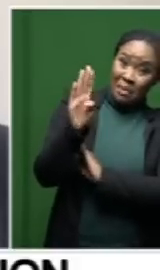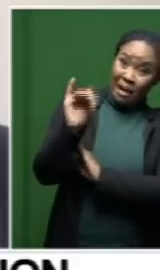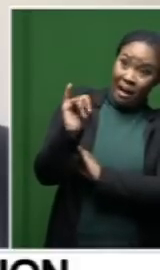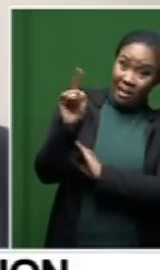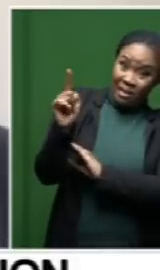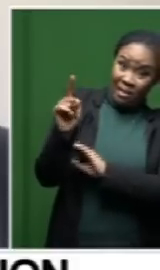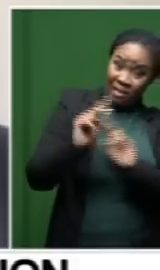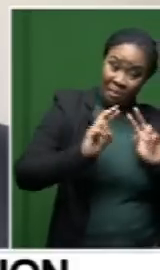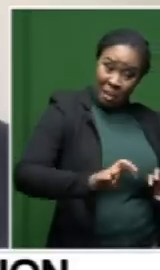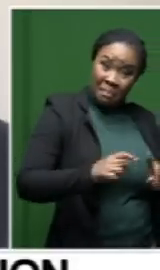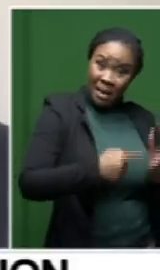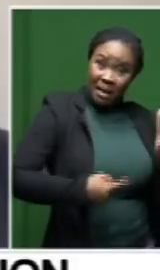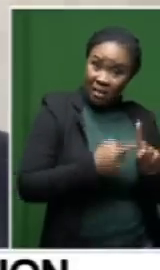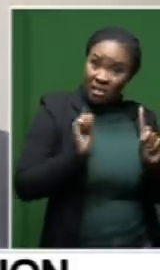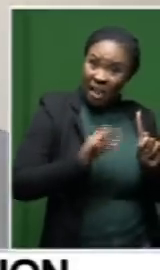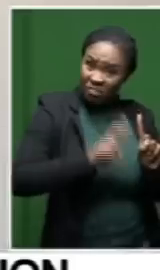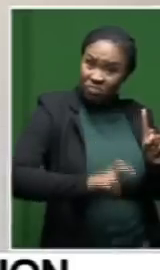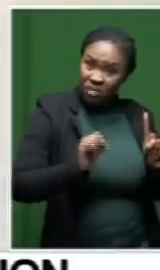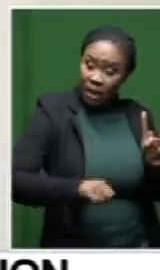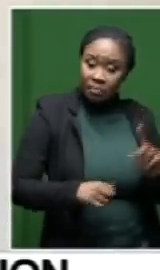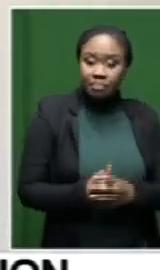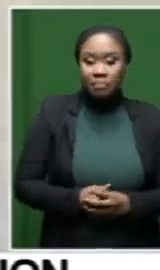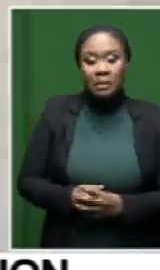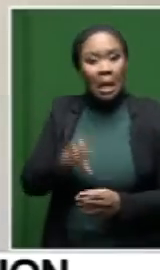happen? Yes, I mean, obviously